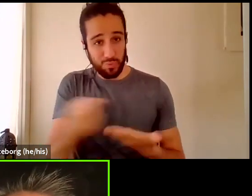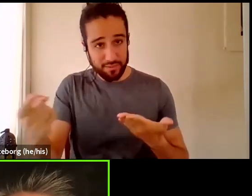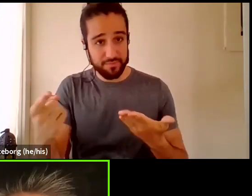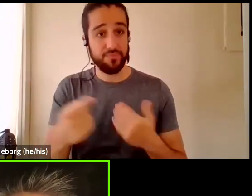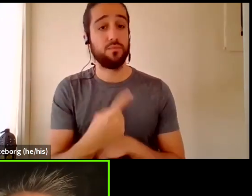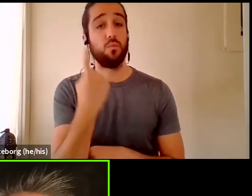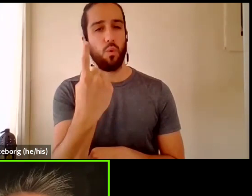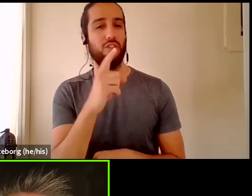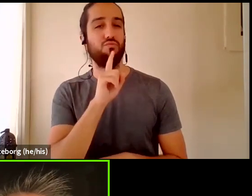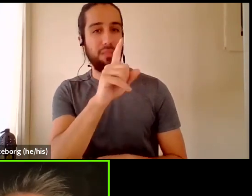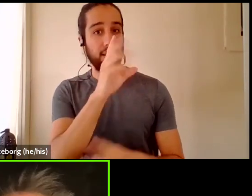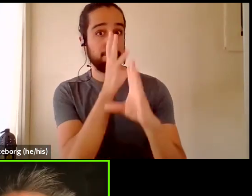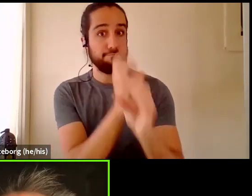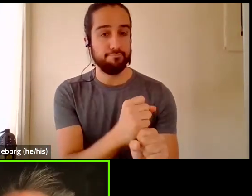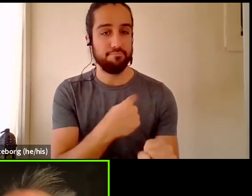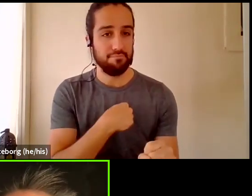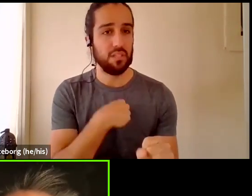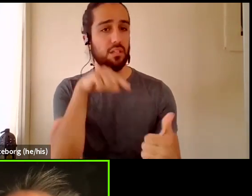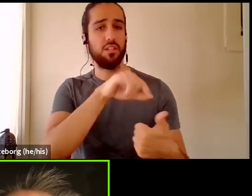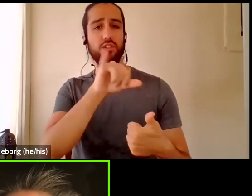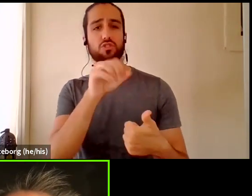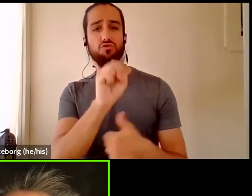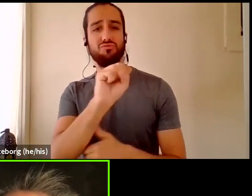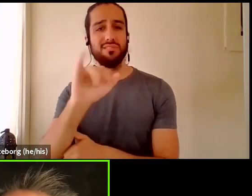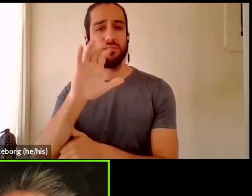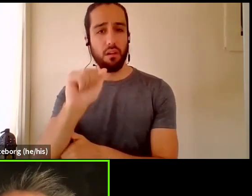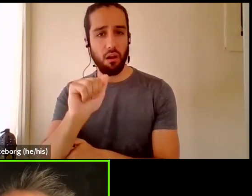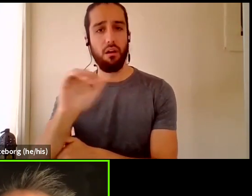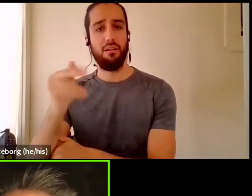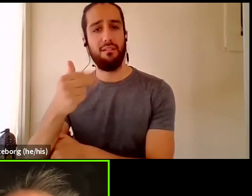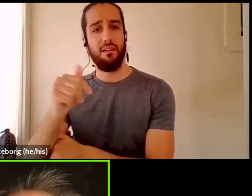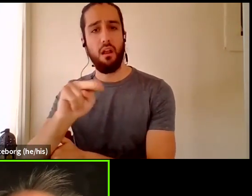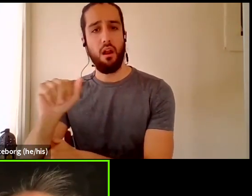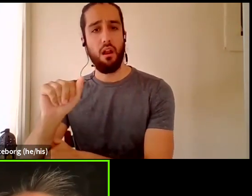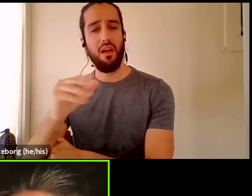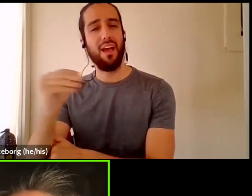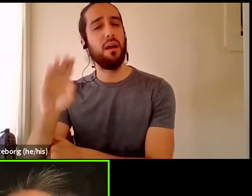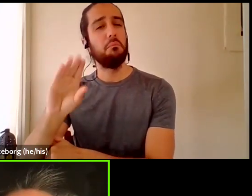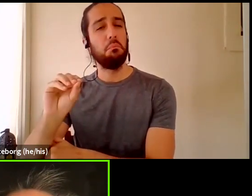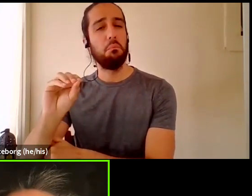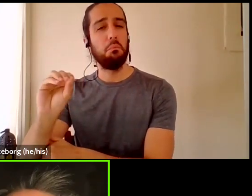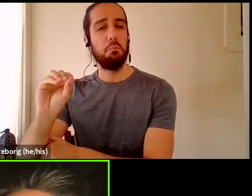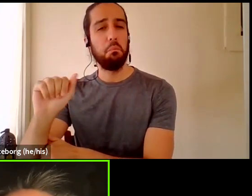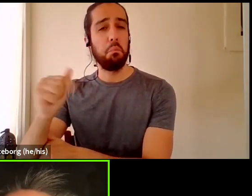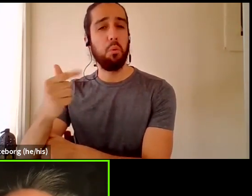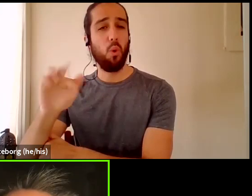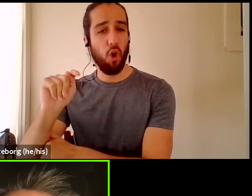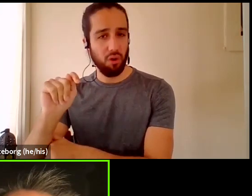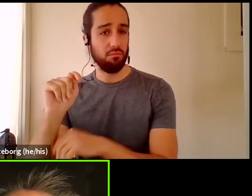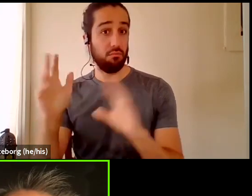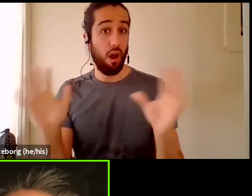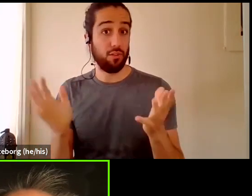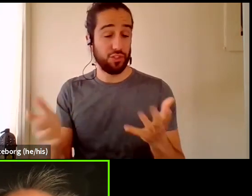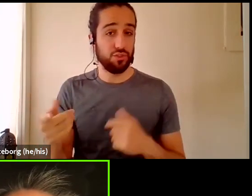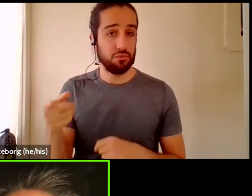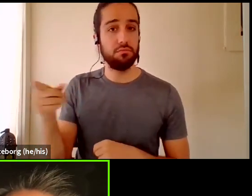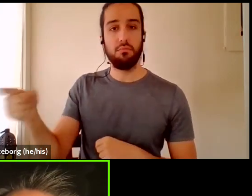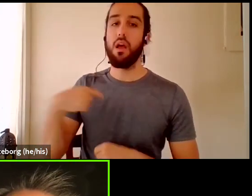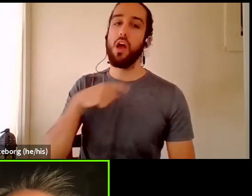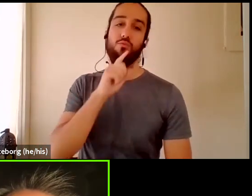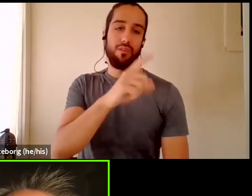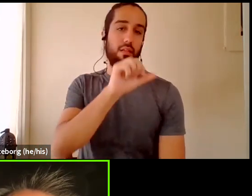was the Jessica Hanna and Bogart conversation. Partly, I really loved Anne